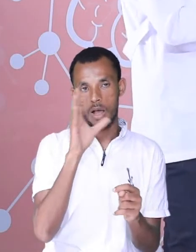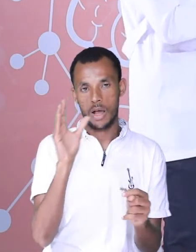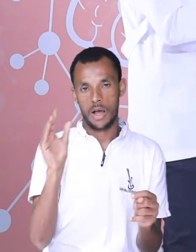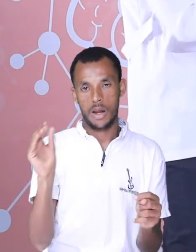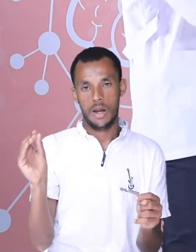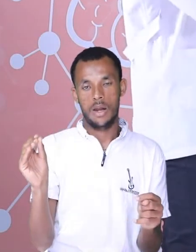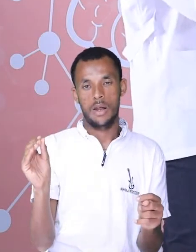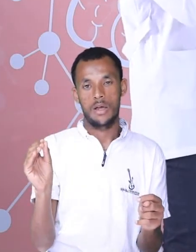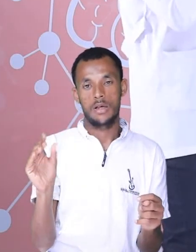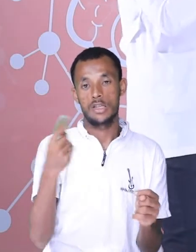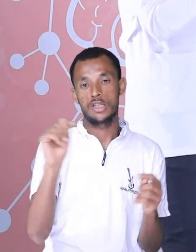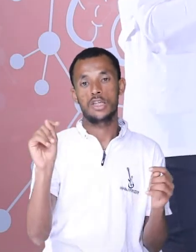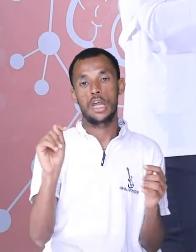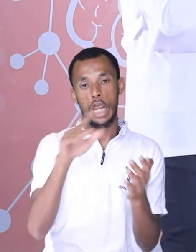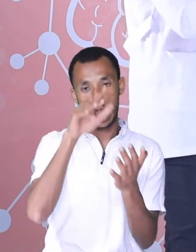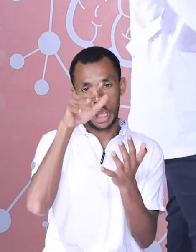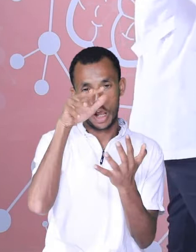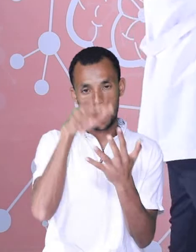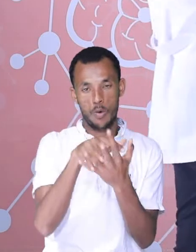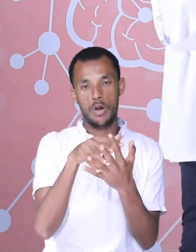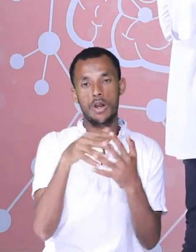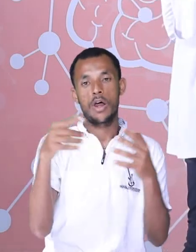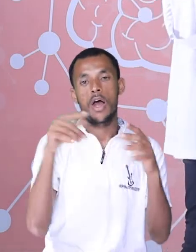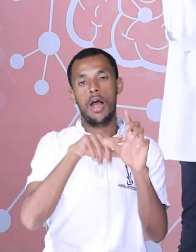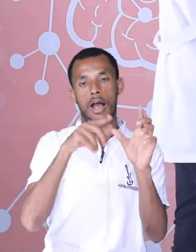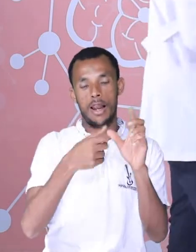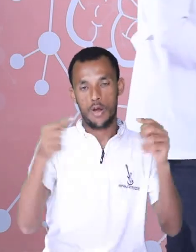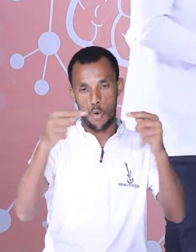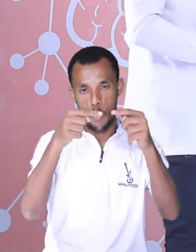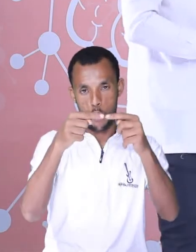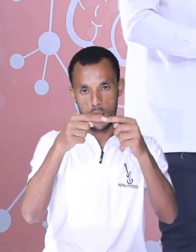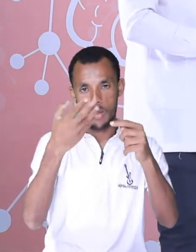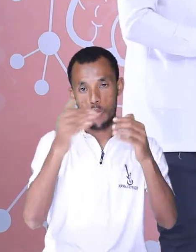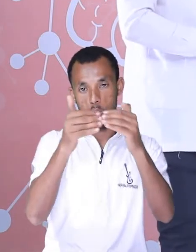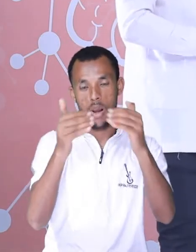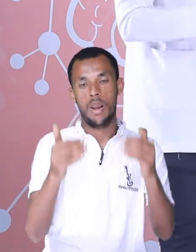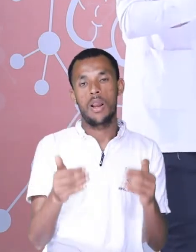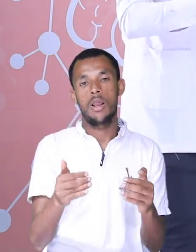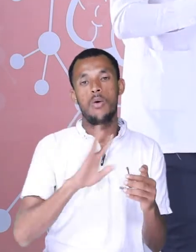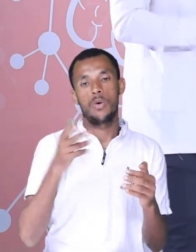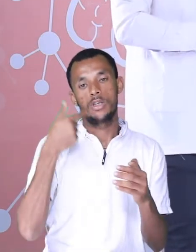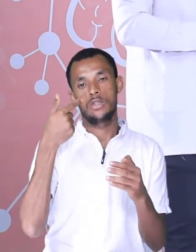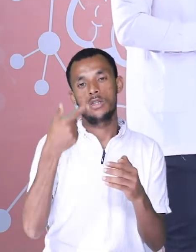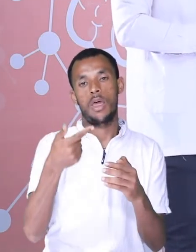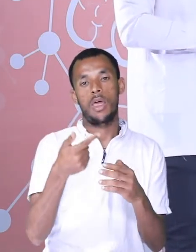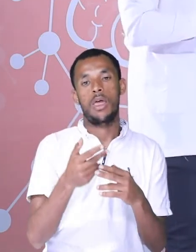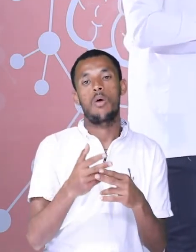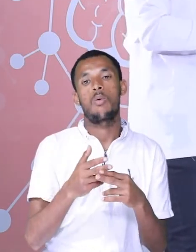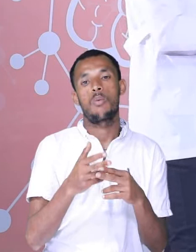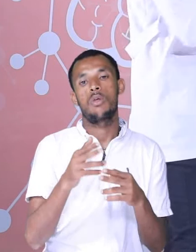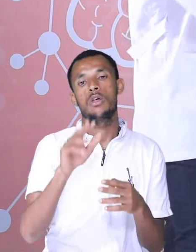and their included angle is congruent, then we can say the two triangles